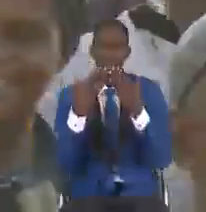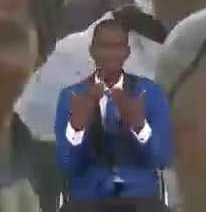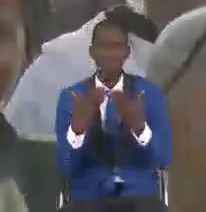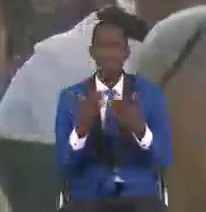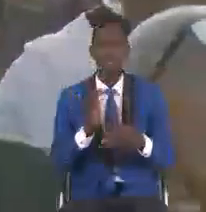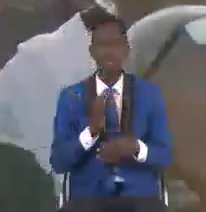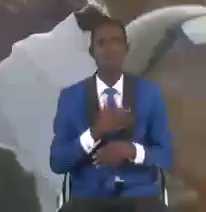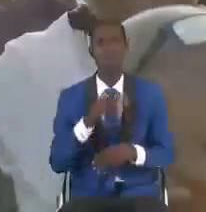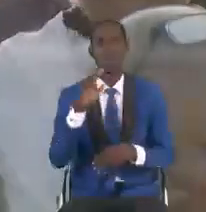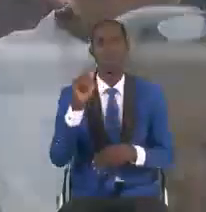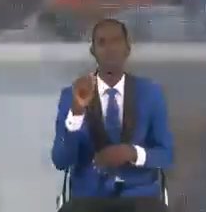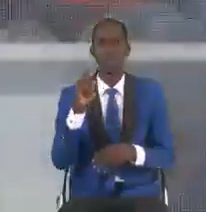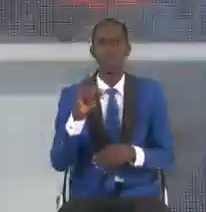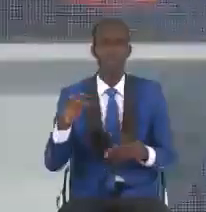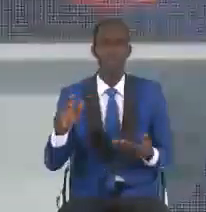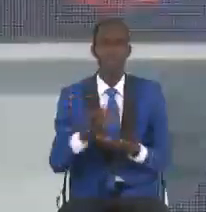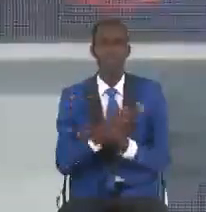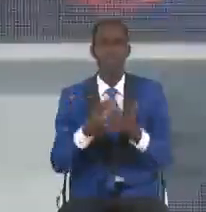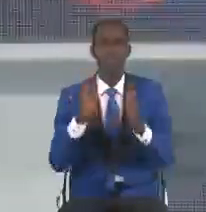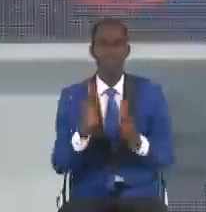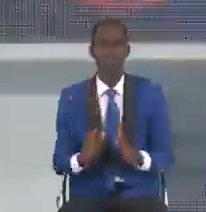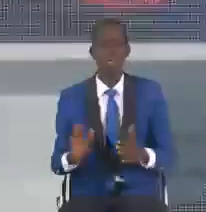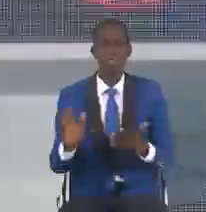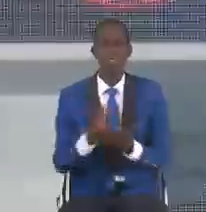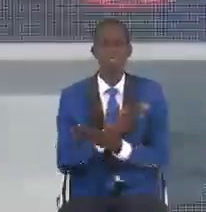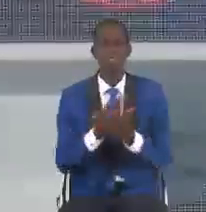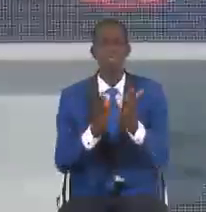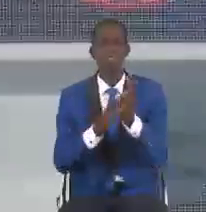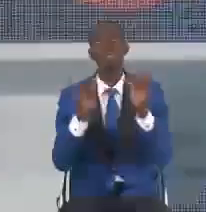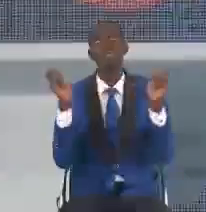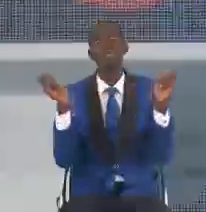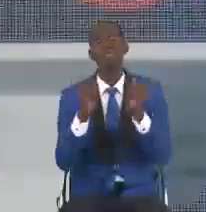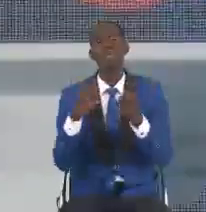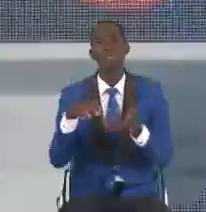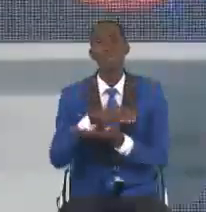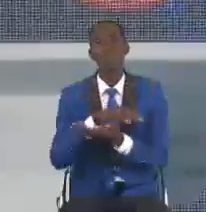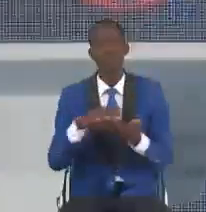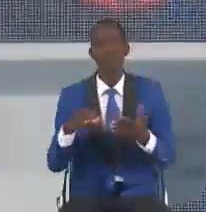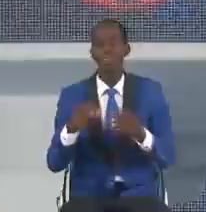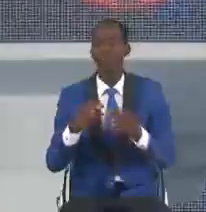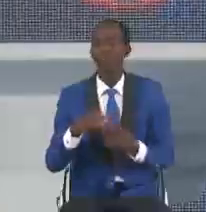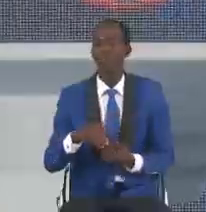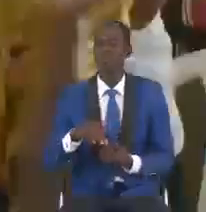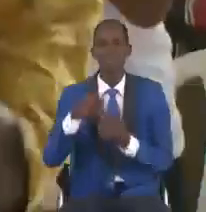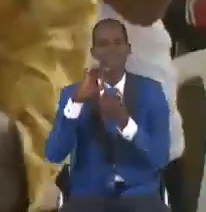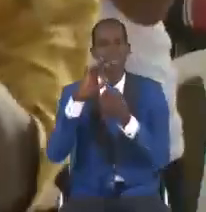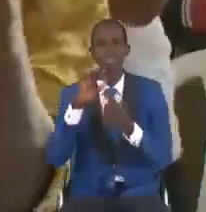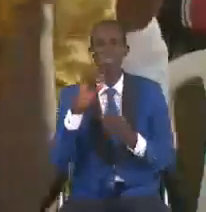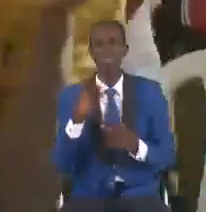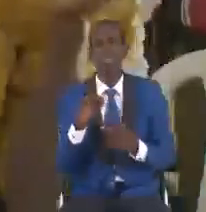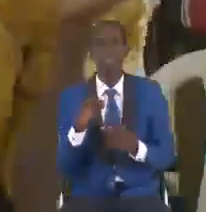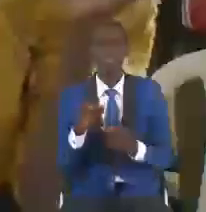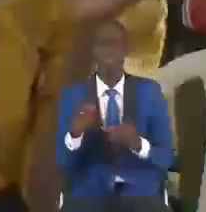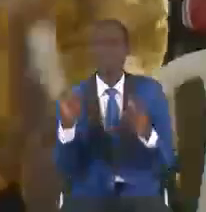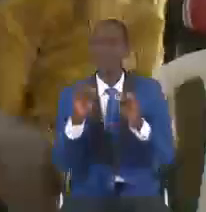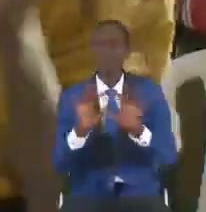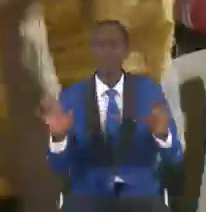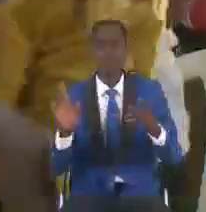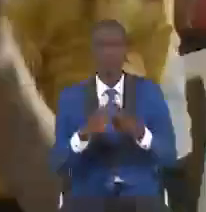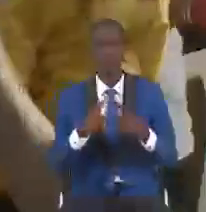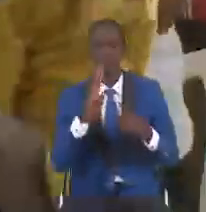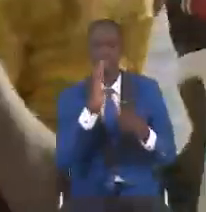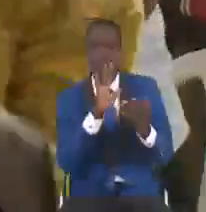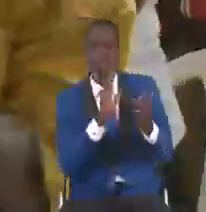choir singing Hallelujah Chorus Classical. Nothing to be compared with